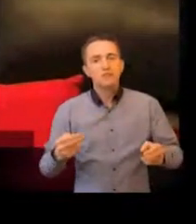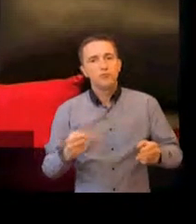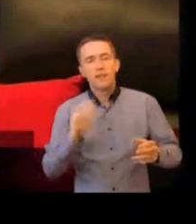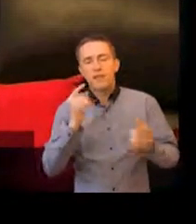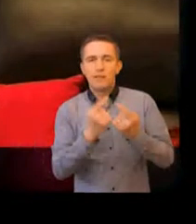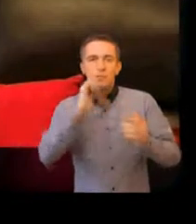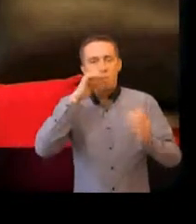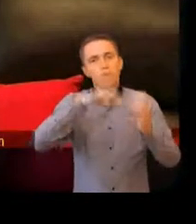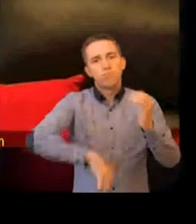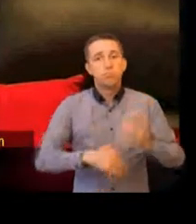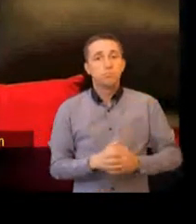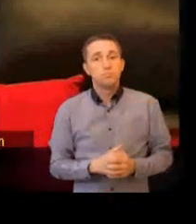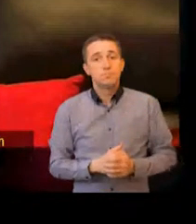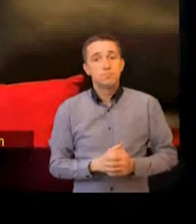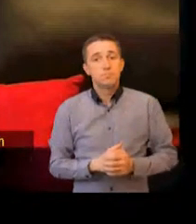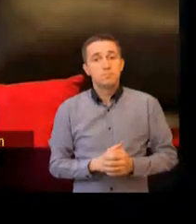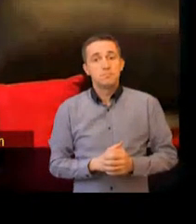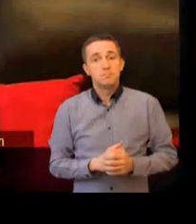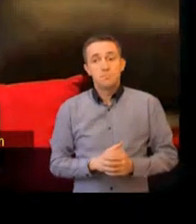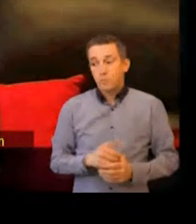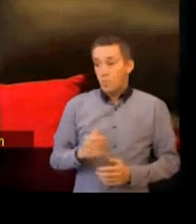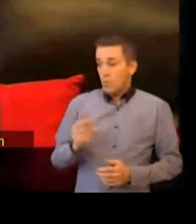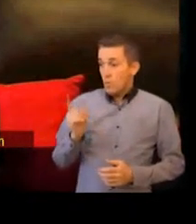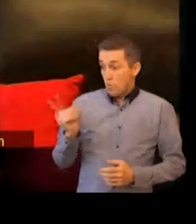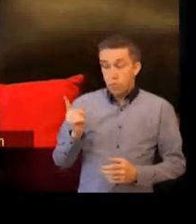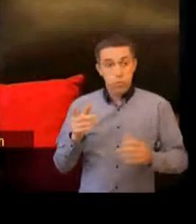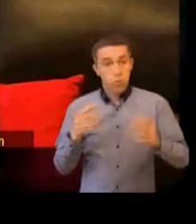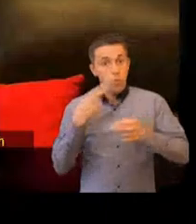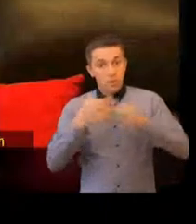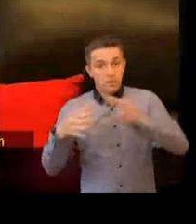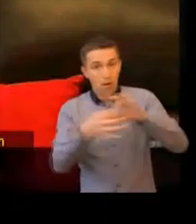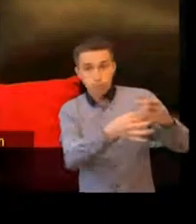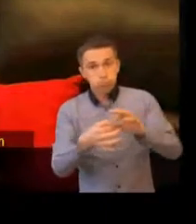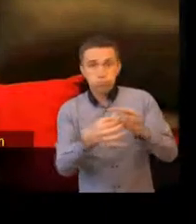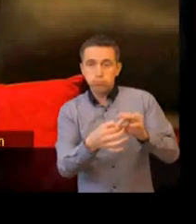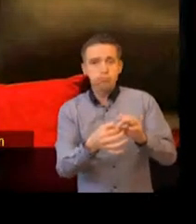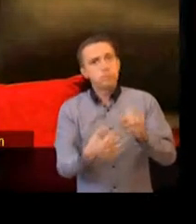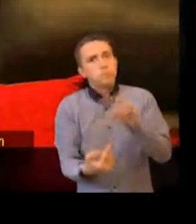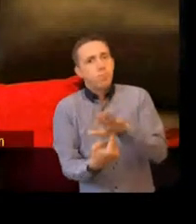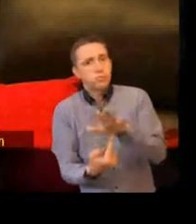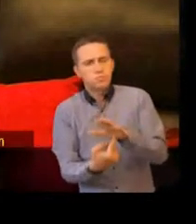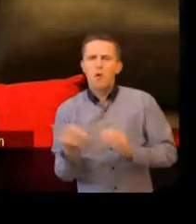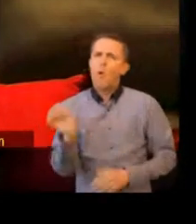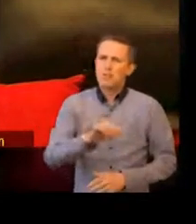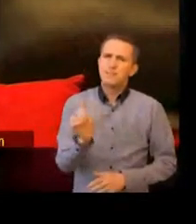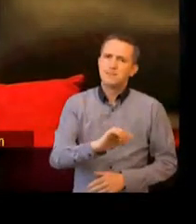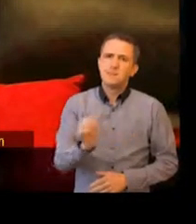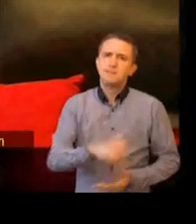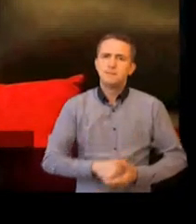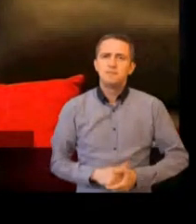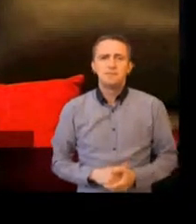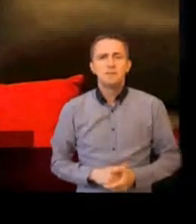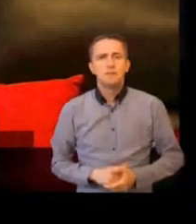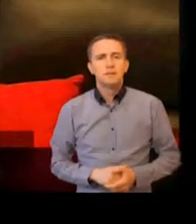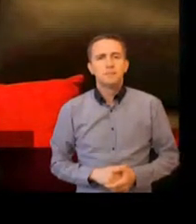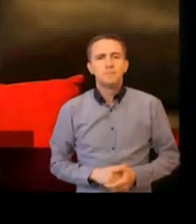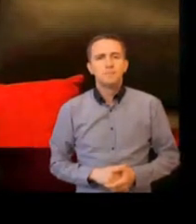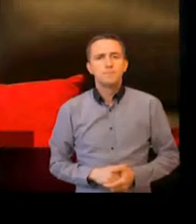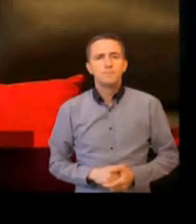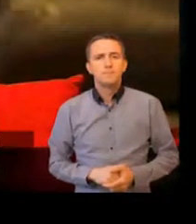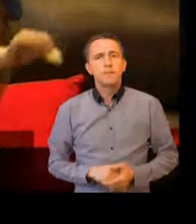eyes, or if anybody in the nursery's got an eye infection, I have to let me know because she's not allowed her. If she gets it, she's not allowed her contacts in. Okay. Things